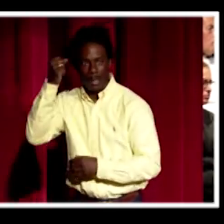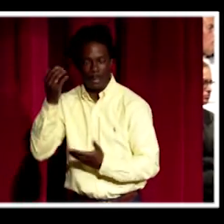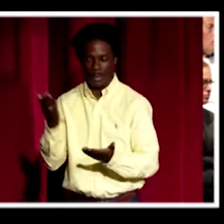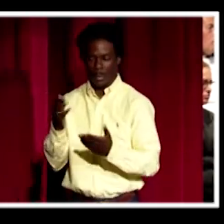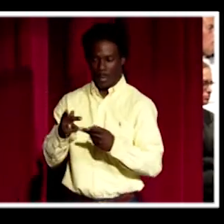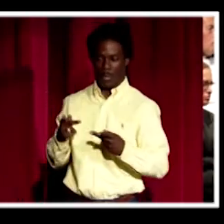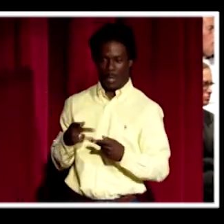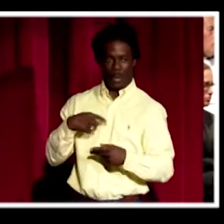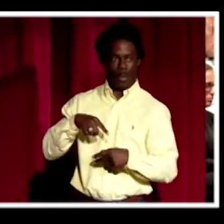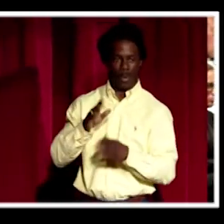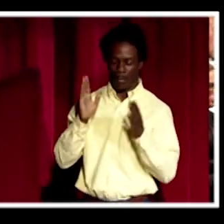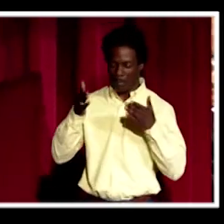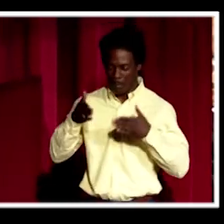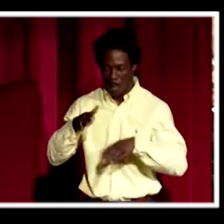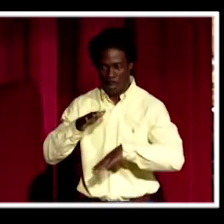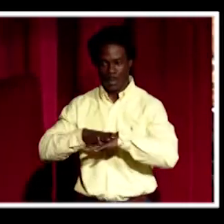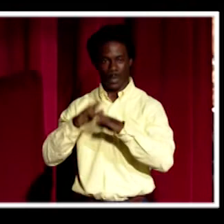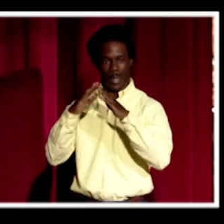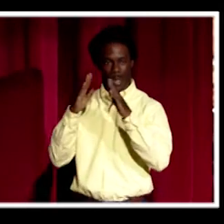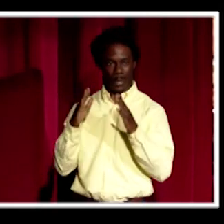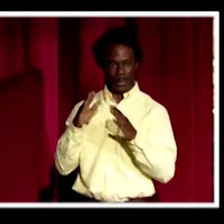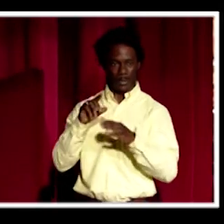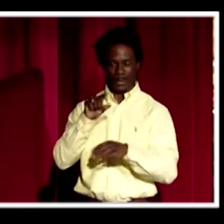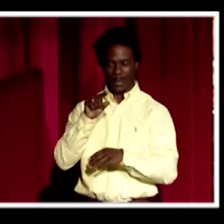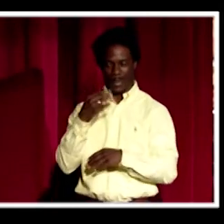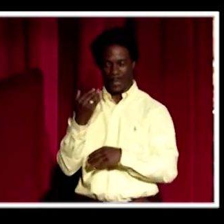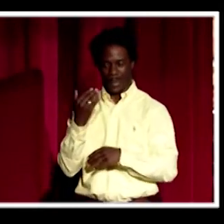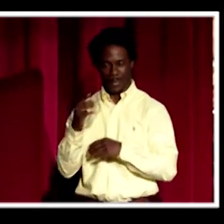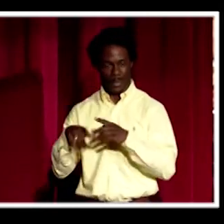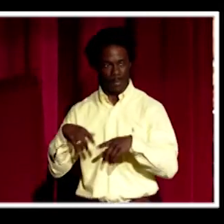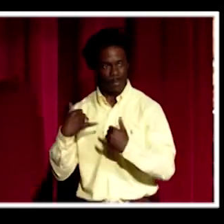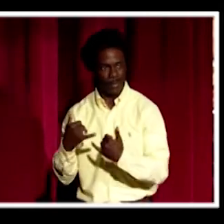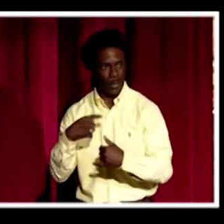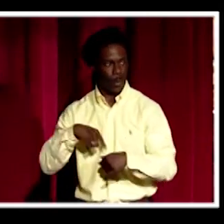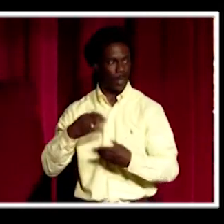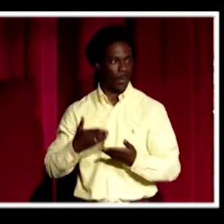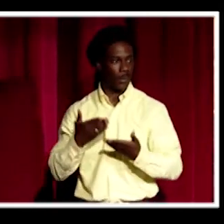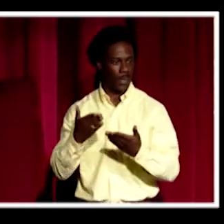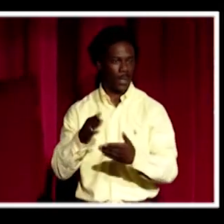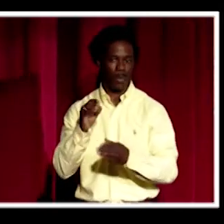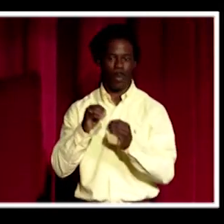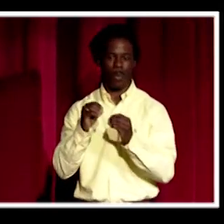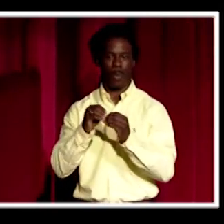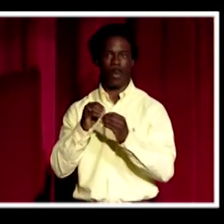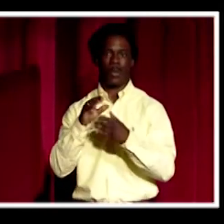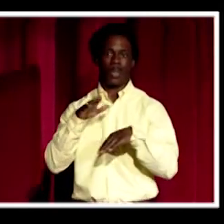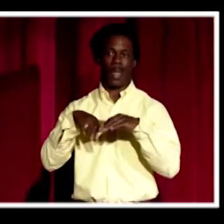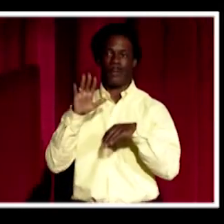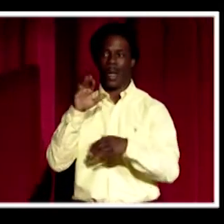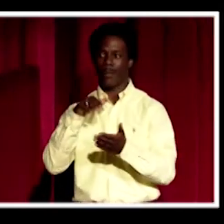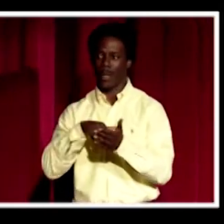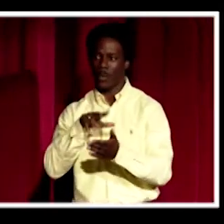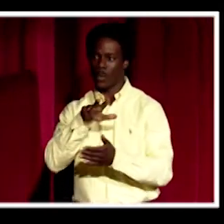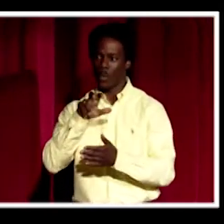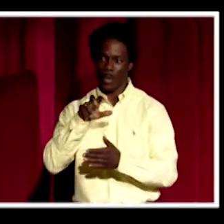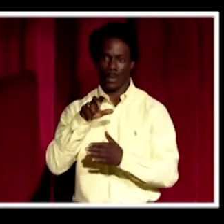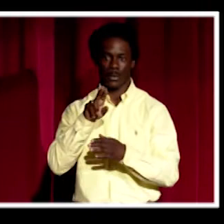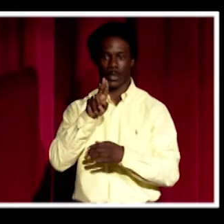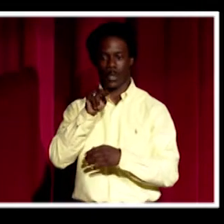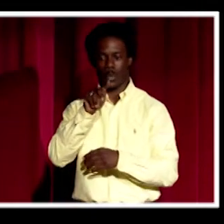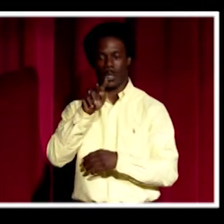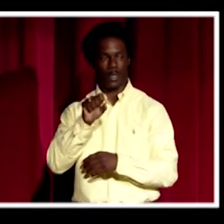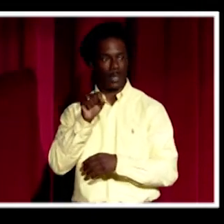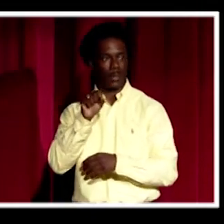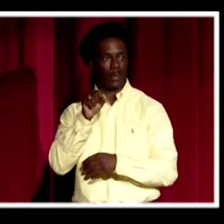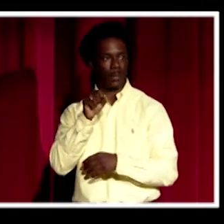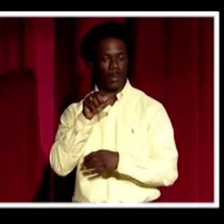laser focused on housing. Since 2015, we have delivered more than 5,300 units of affordable